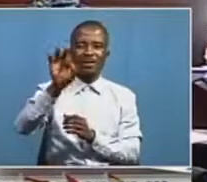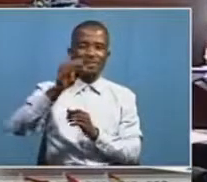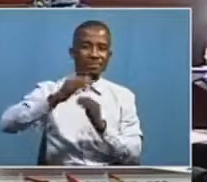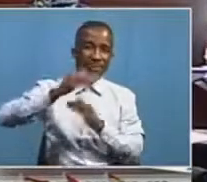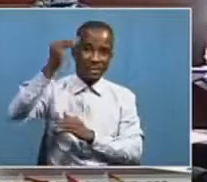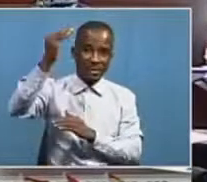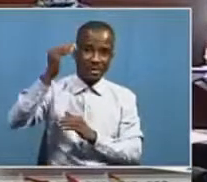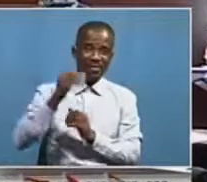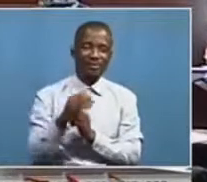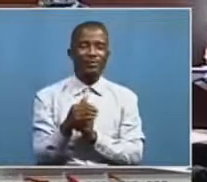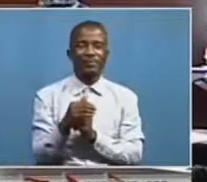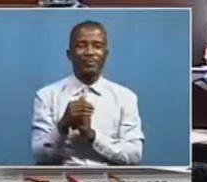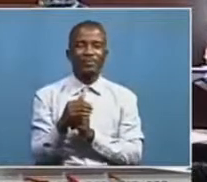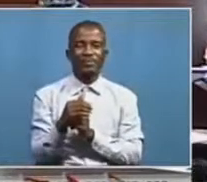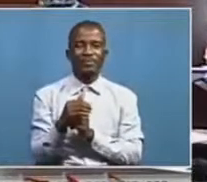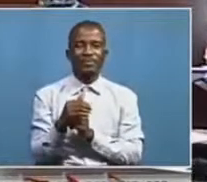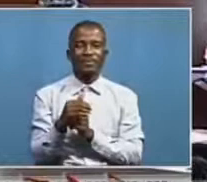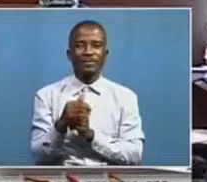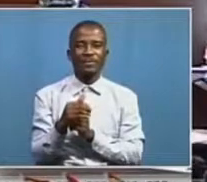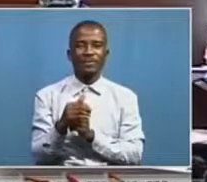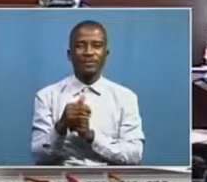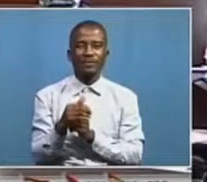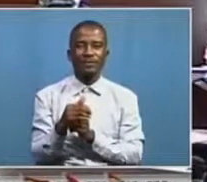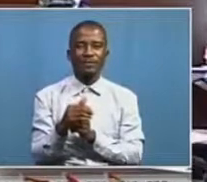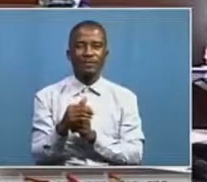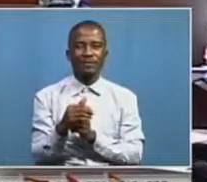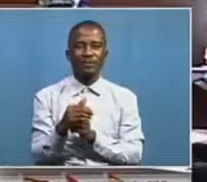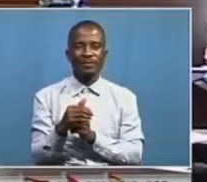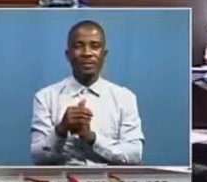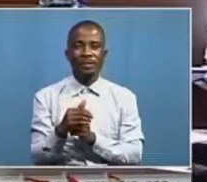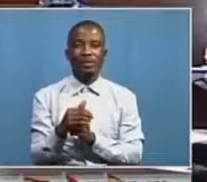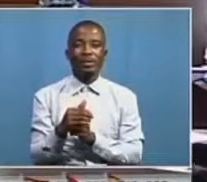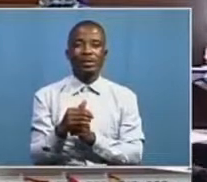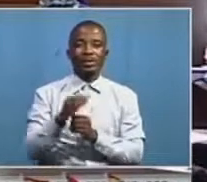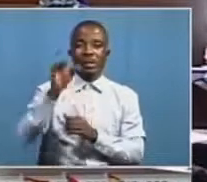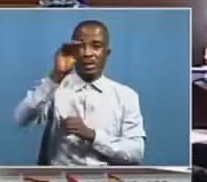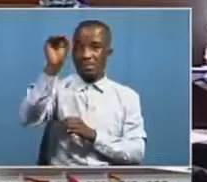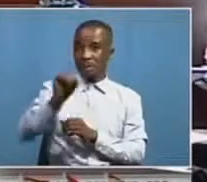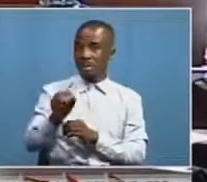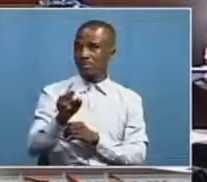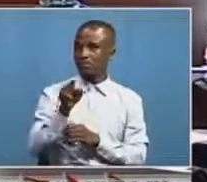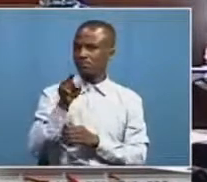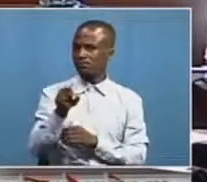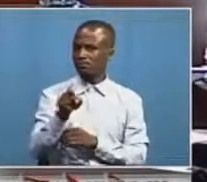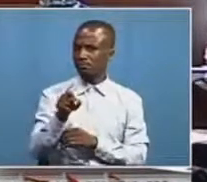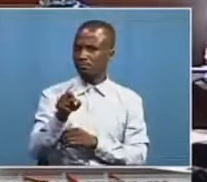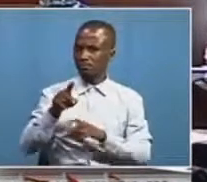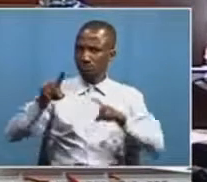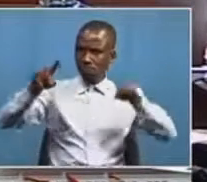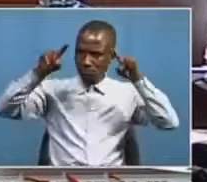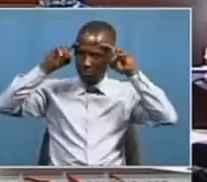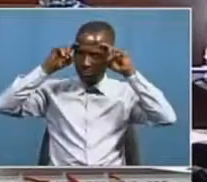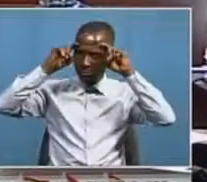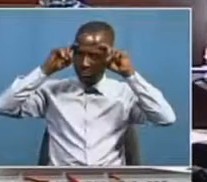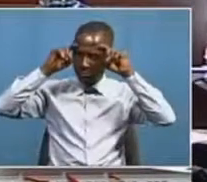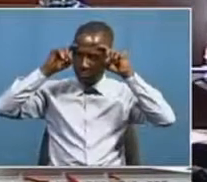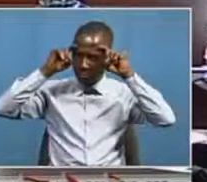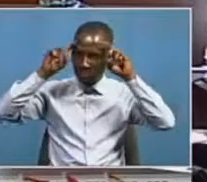51.595% of the total valid votes cast. 8. The claim that the percentage of the total votes cast was